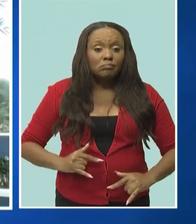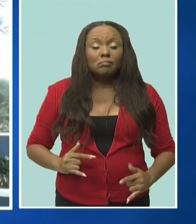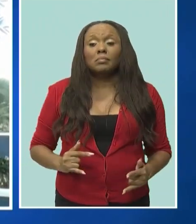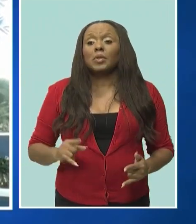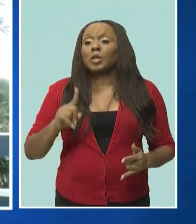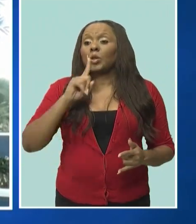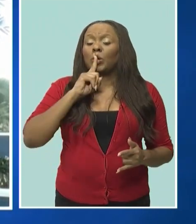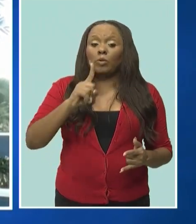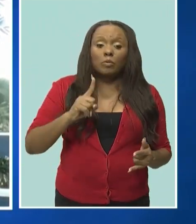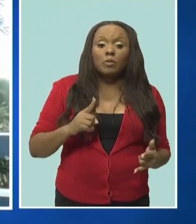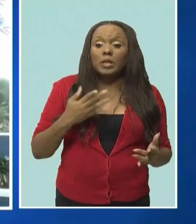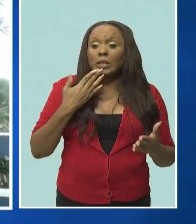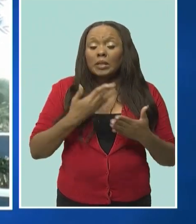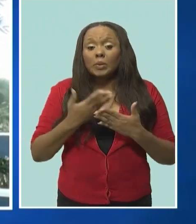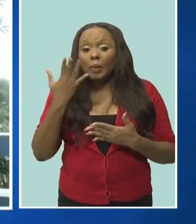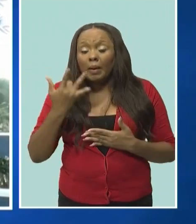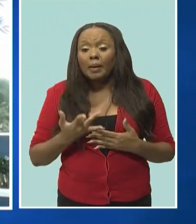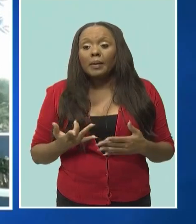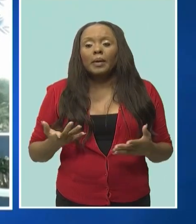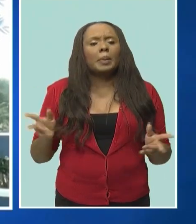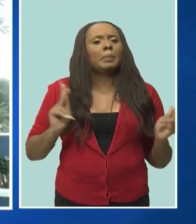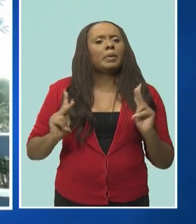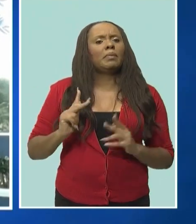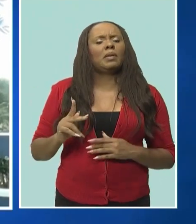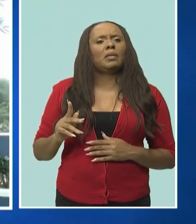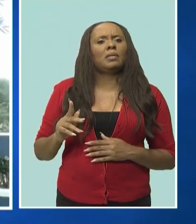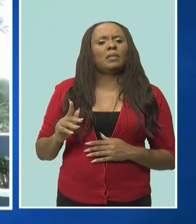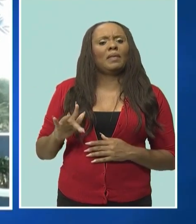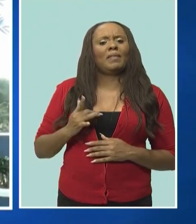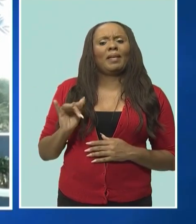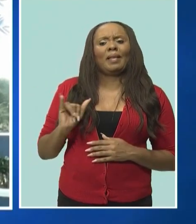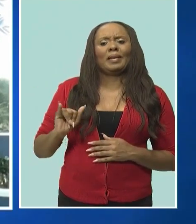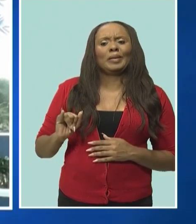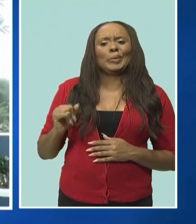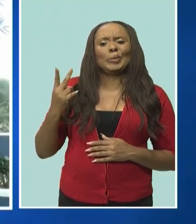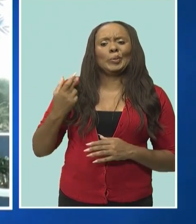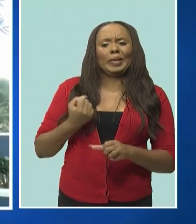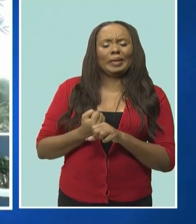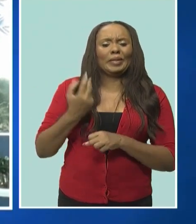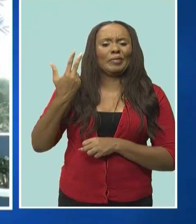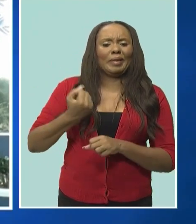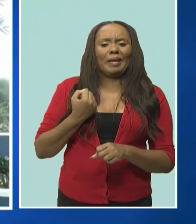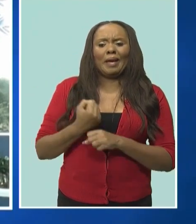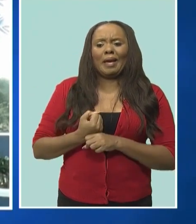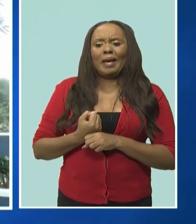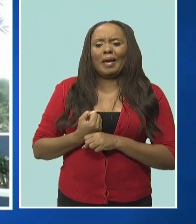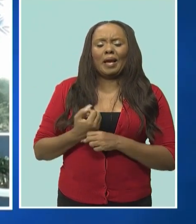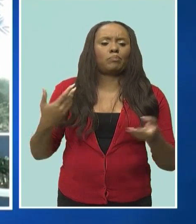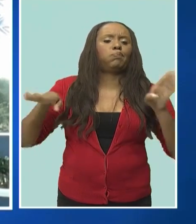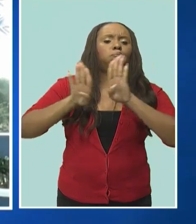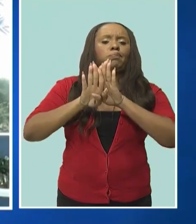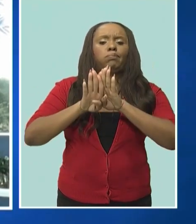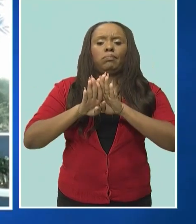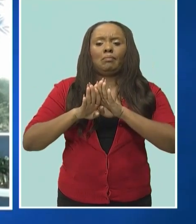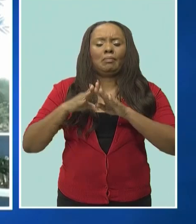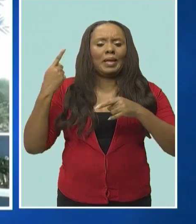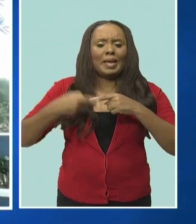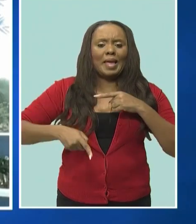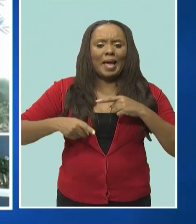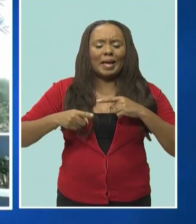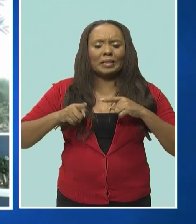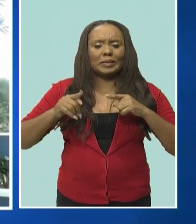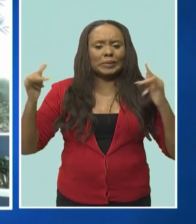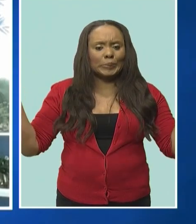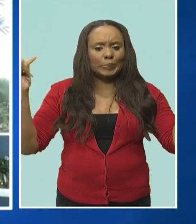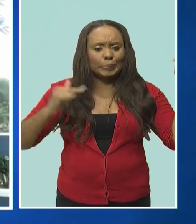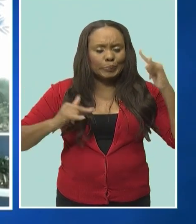strengthened by people having felt being locked in for a period of time. And I think as now